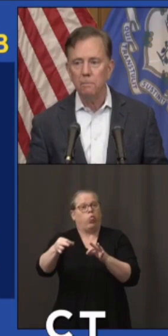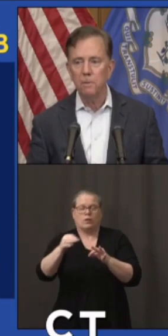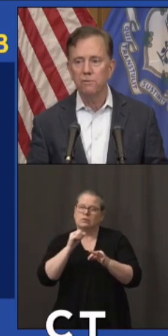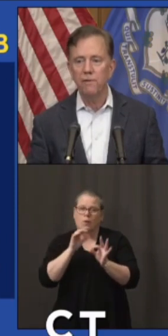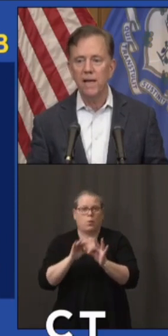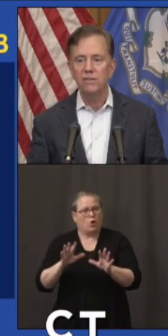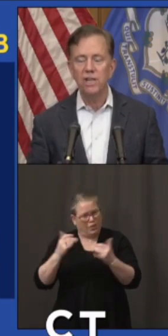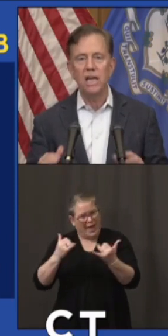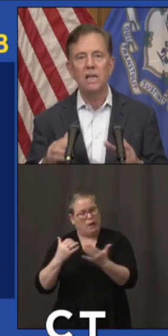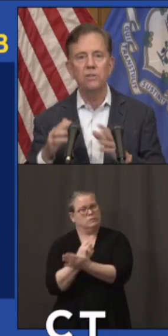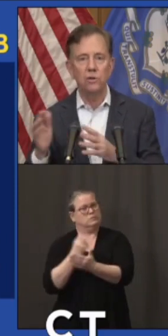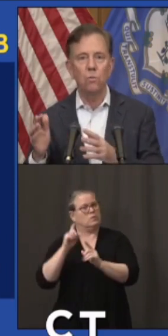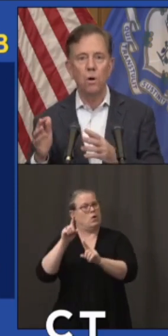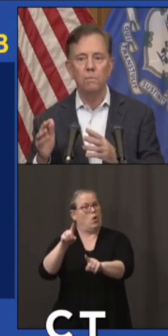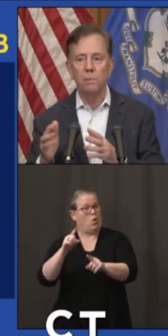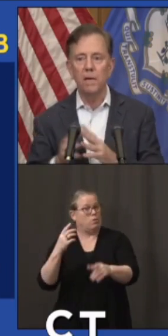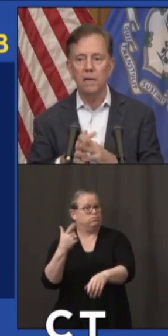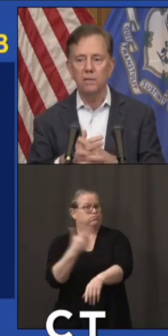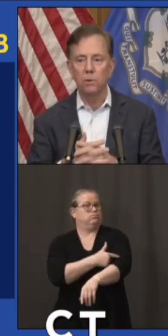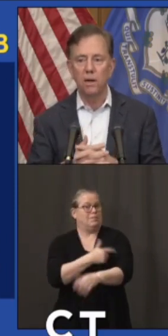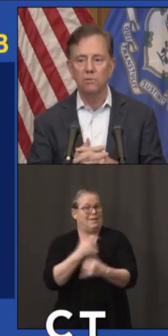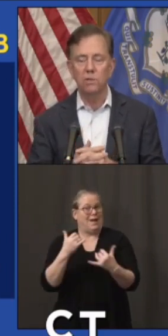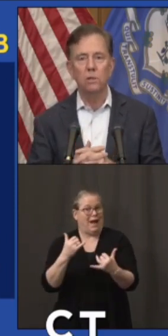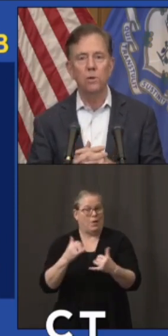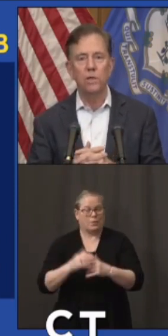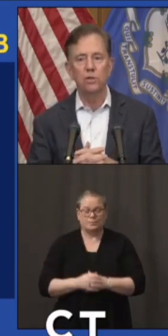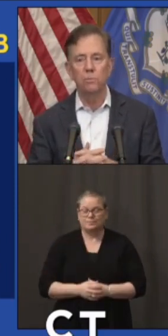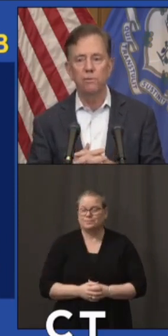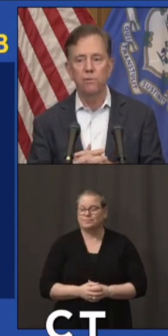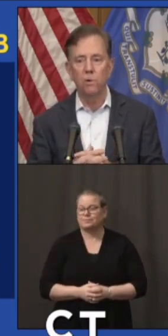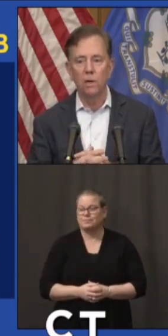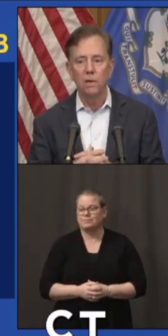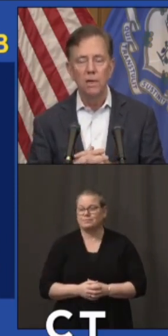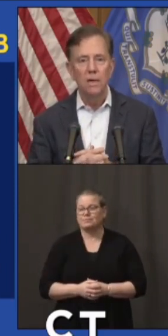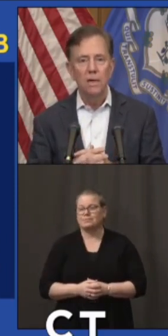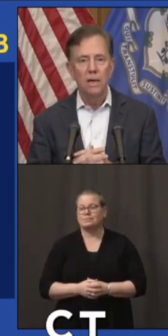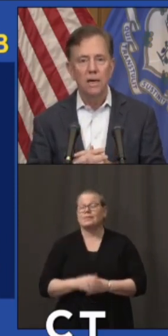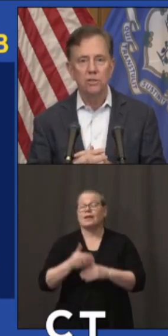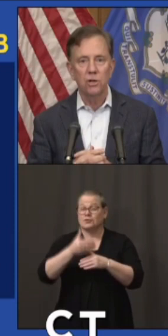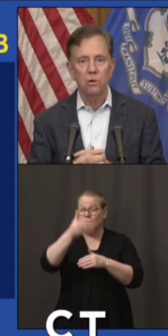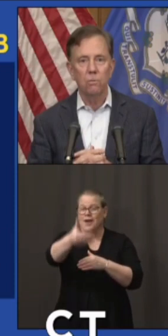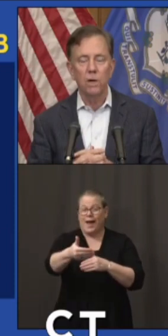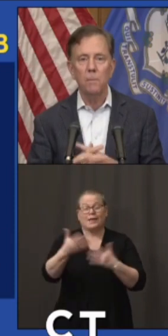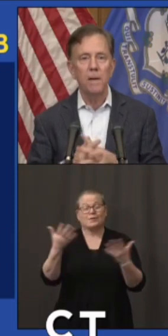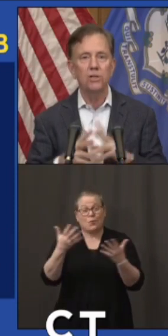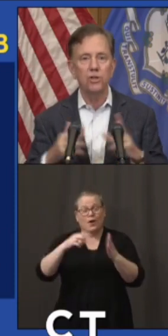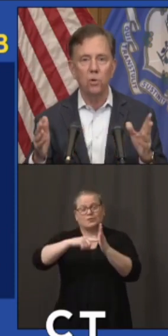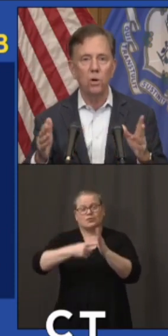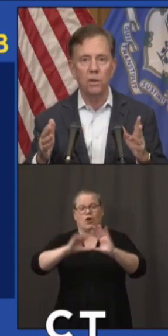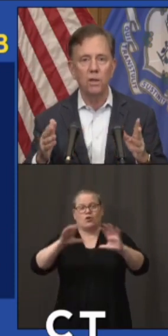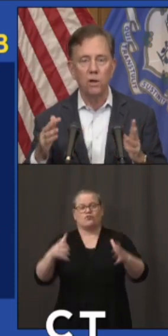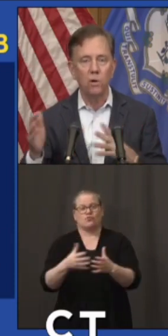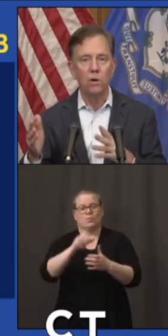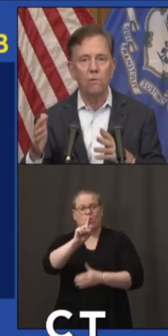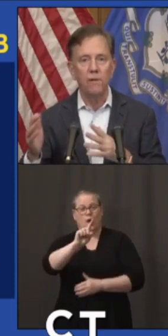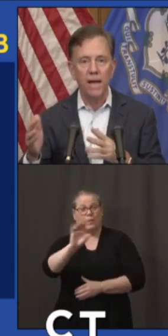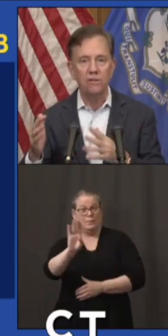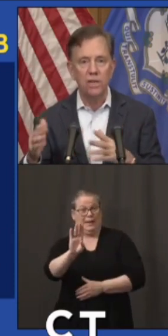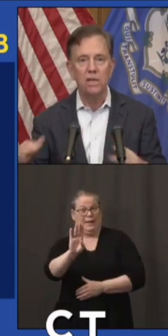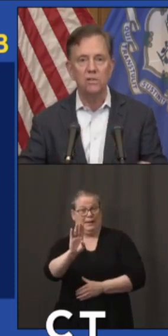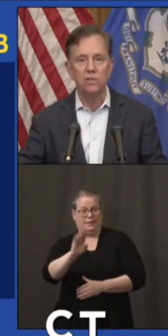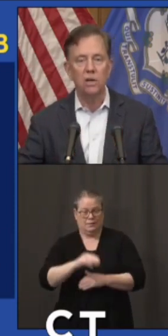Next up is phasing into 1B, is what I was alluding to before. So we're going to make sure that there are